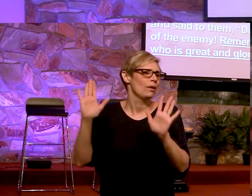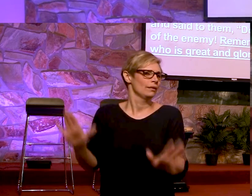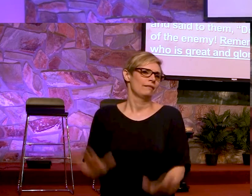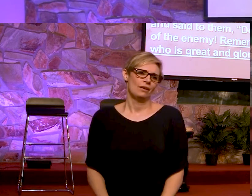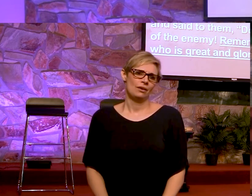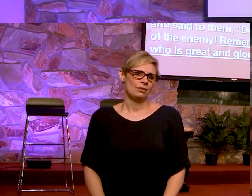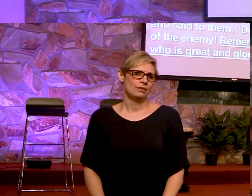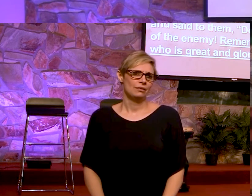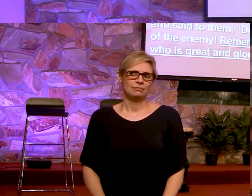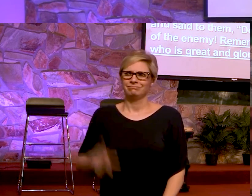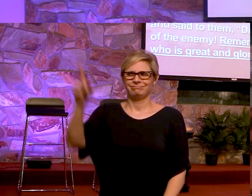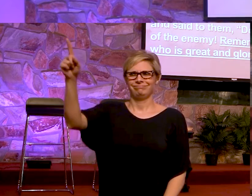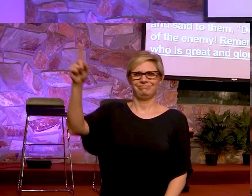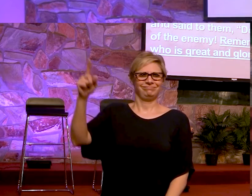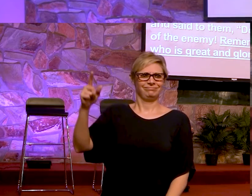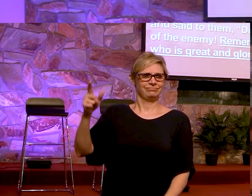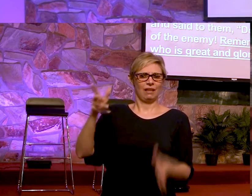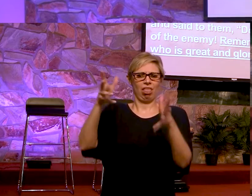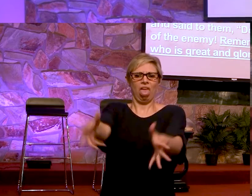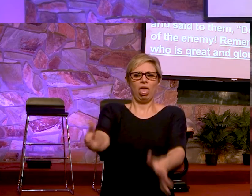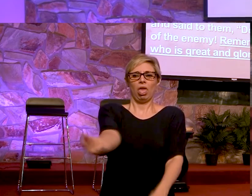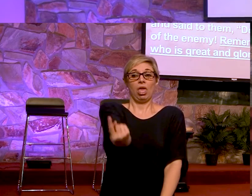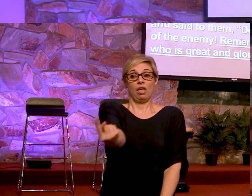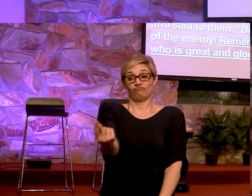He hasn't let us down.